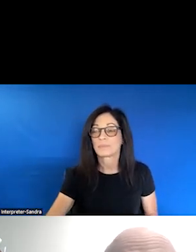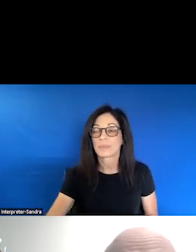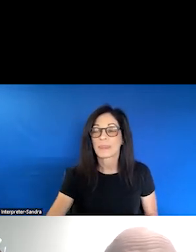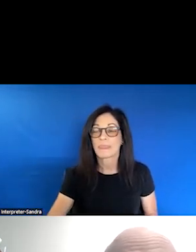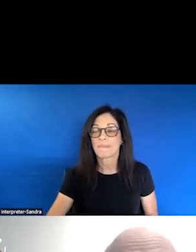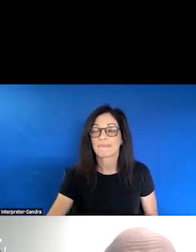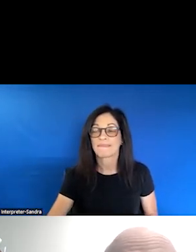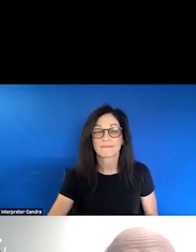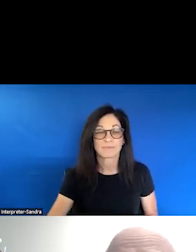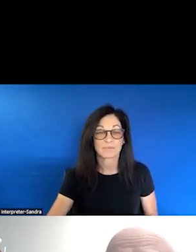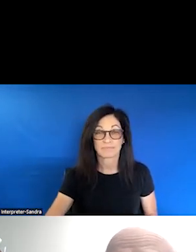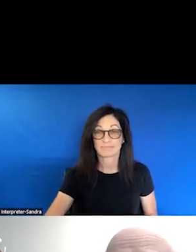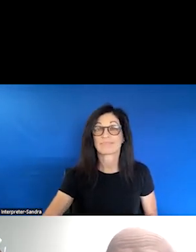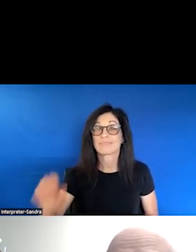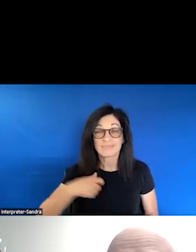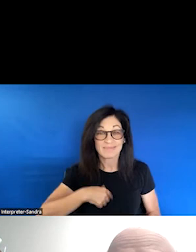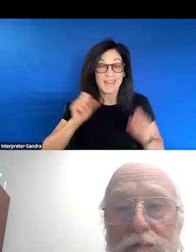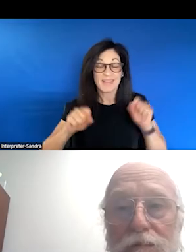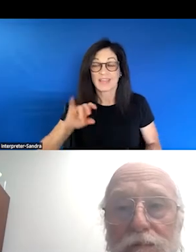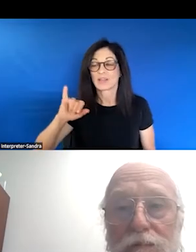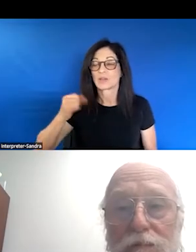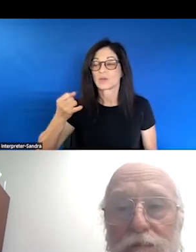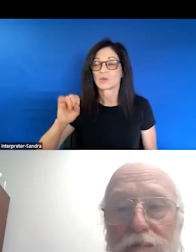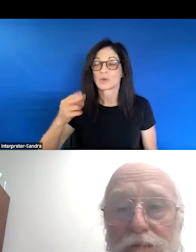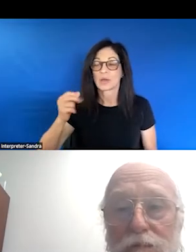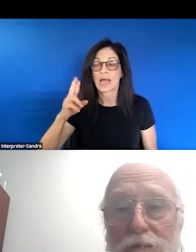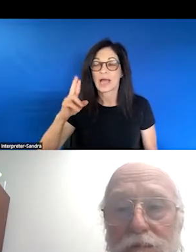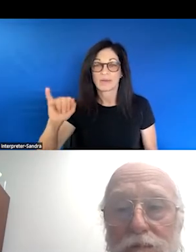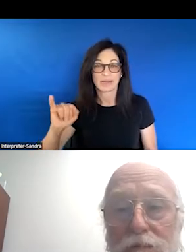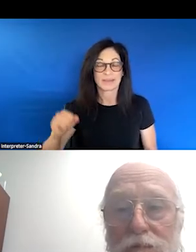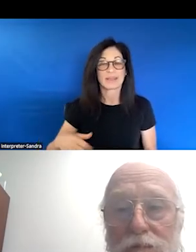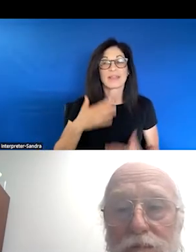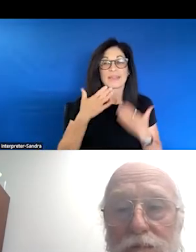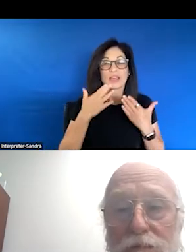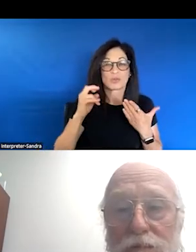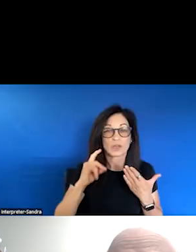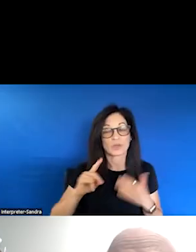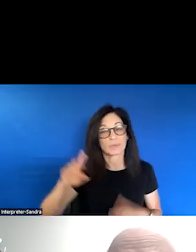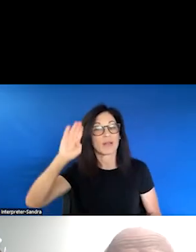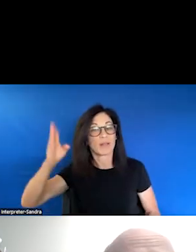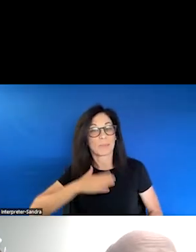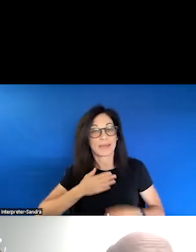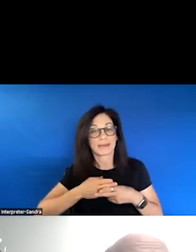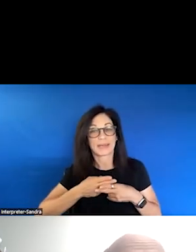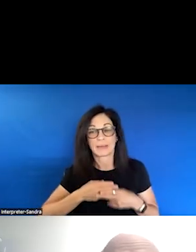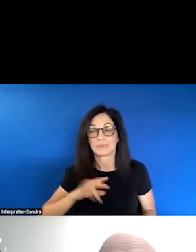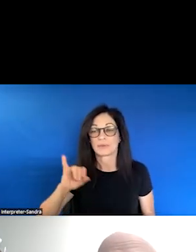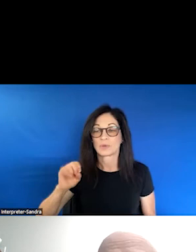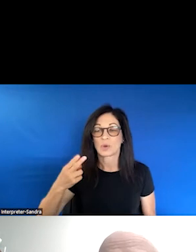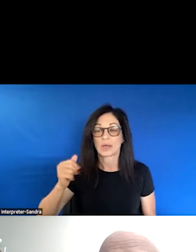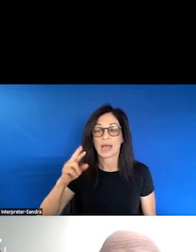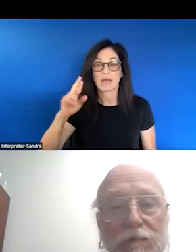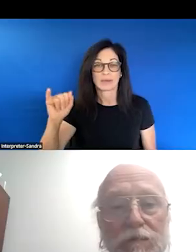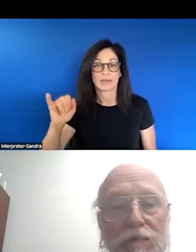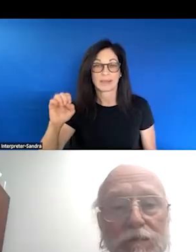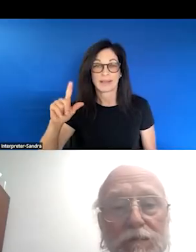I sure can. Thank you, Richard. Hello again. My name is Johari Elegant. As Richard just said